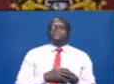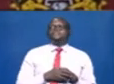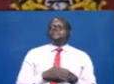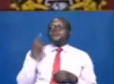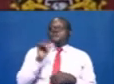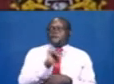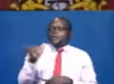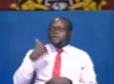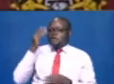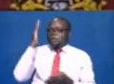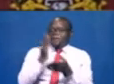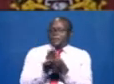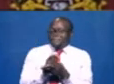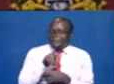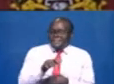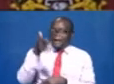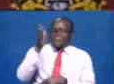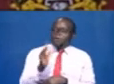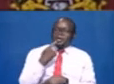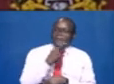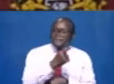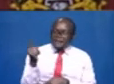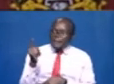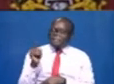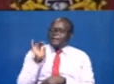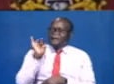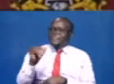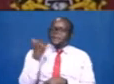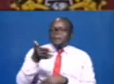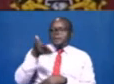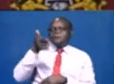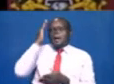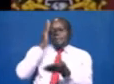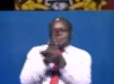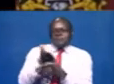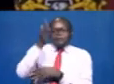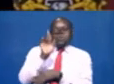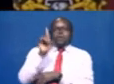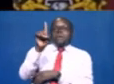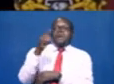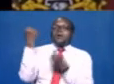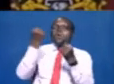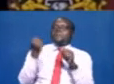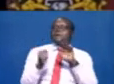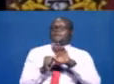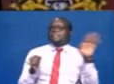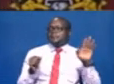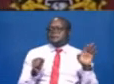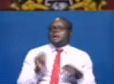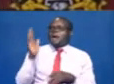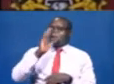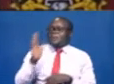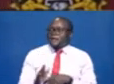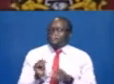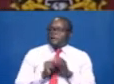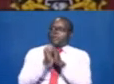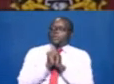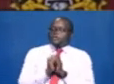that believe they are gods, I will tell them that I only believe in one God Almighty. I will never worship a